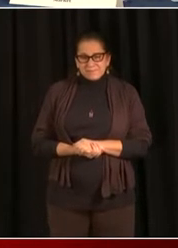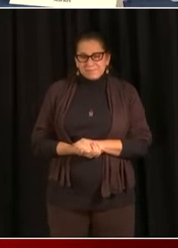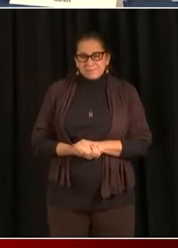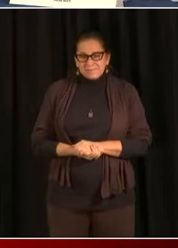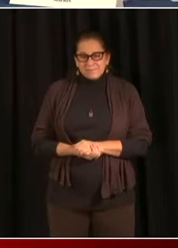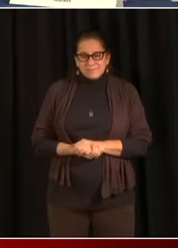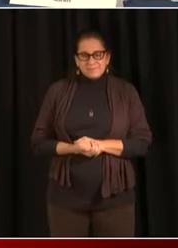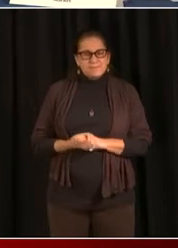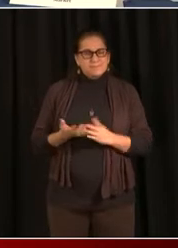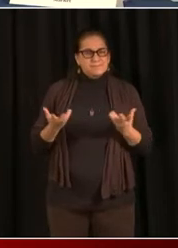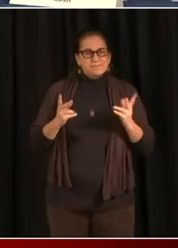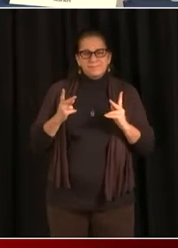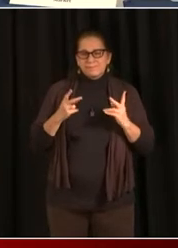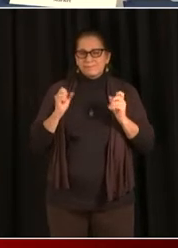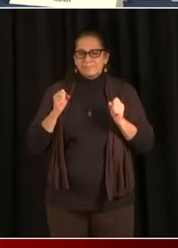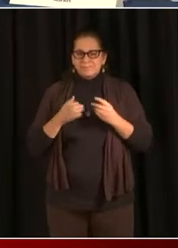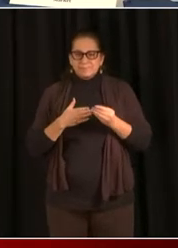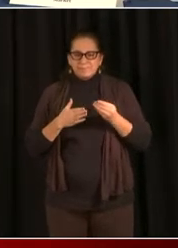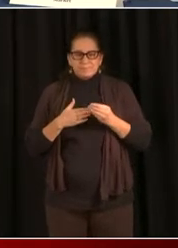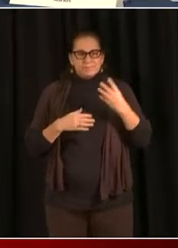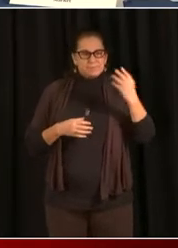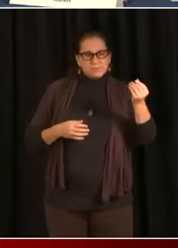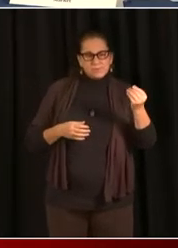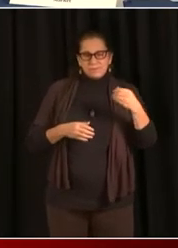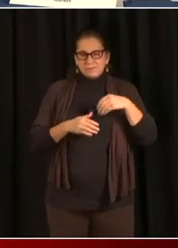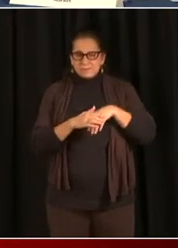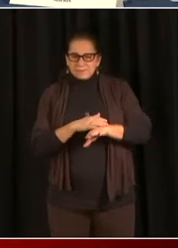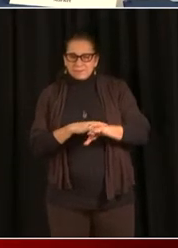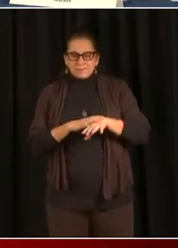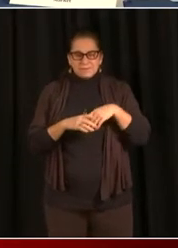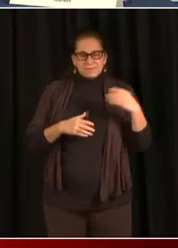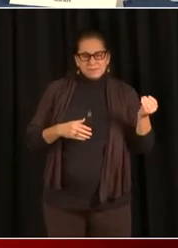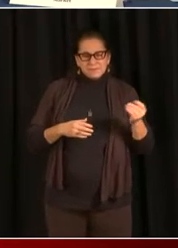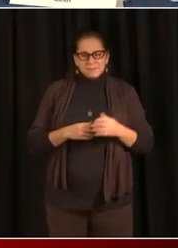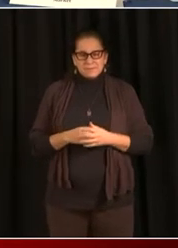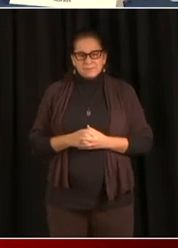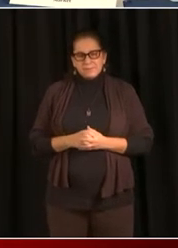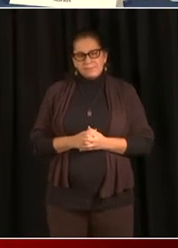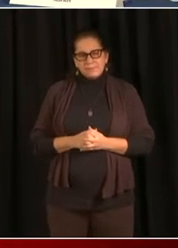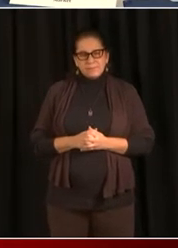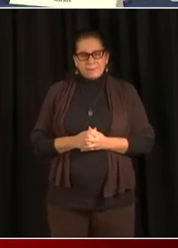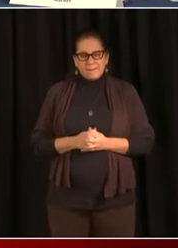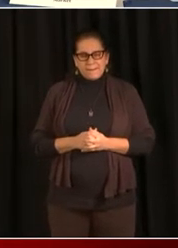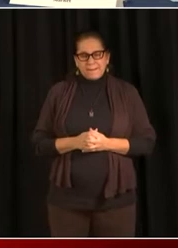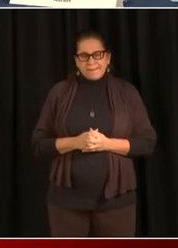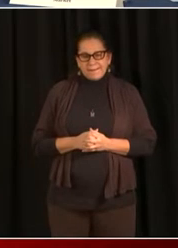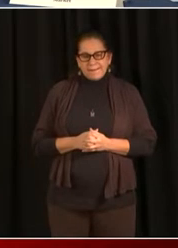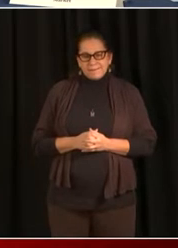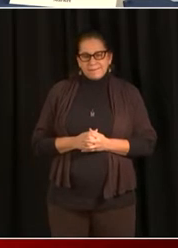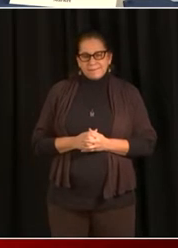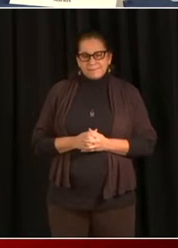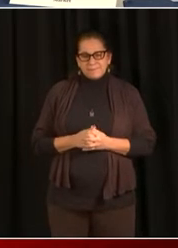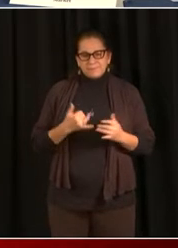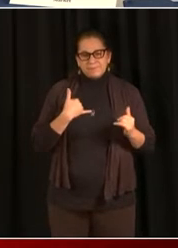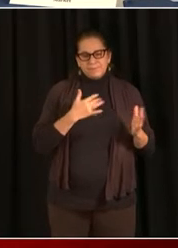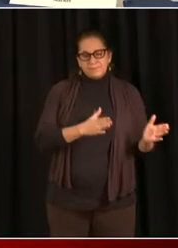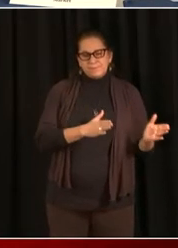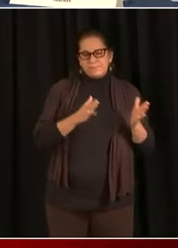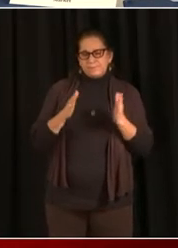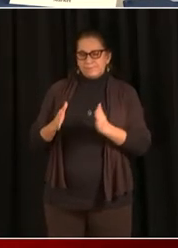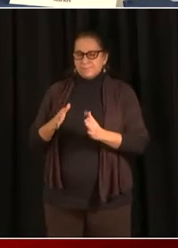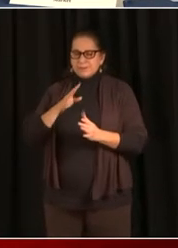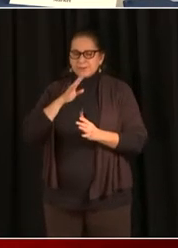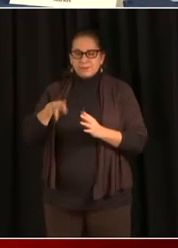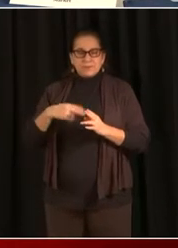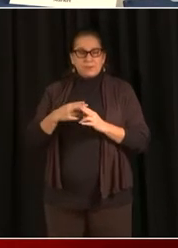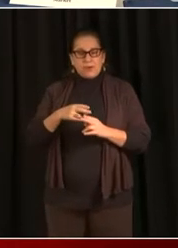and in a way to engage. I think one of the things at Edens we are always very, very focused on is we're about enriching communities, and we find that really comes